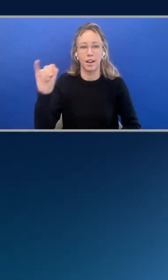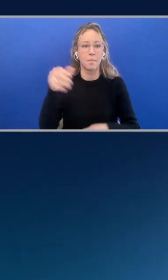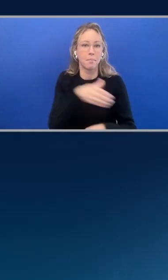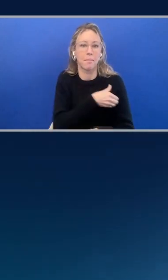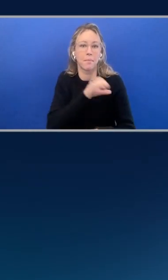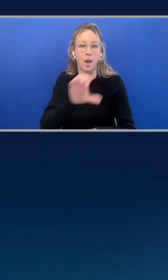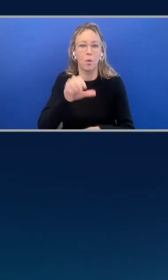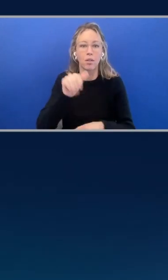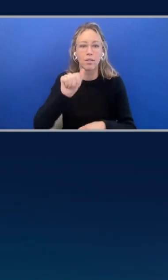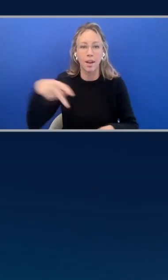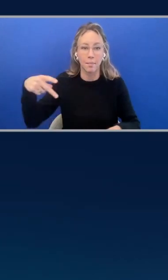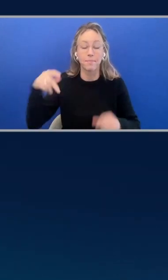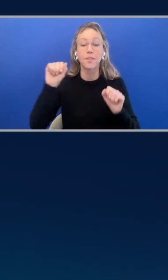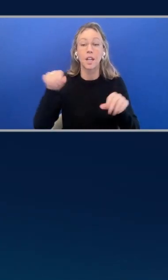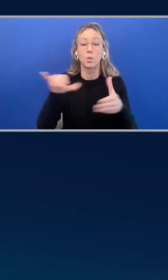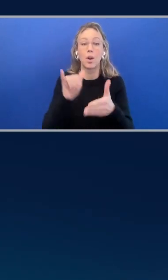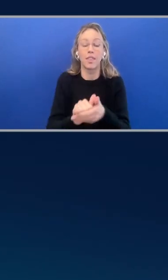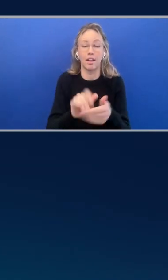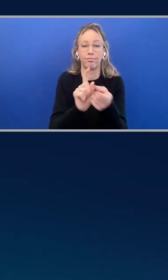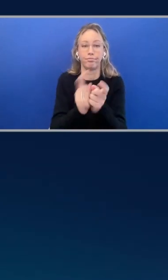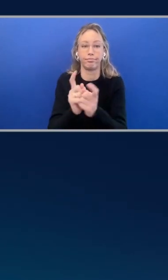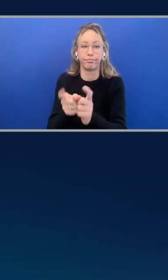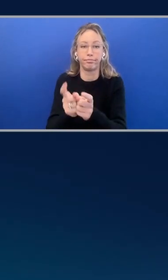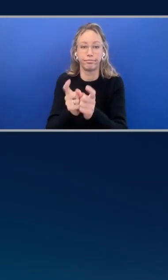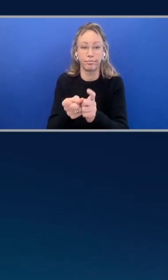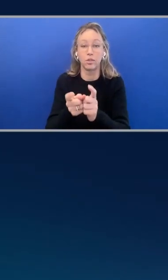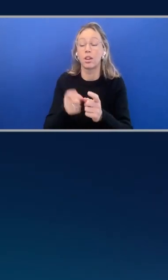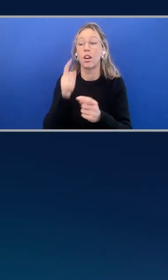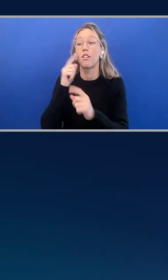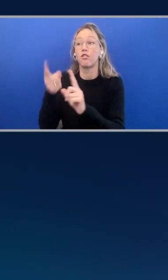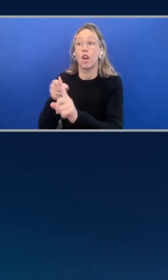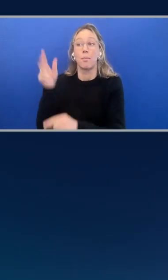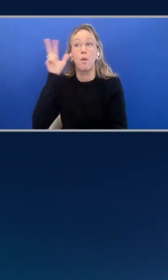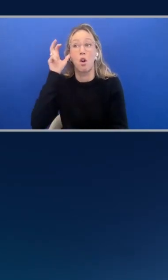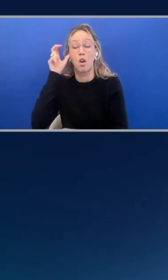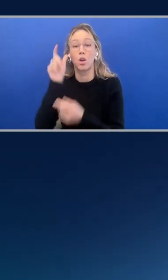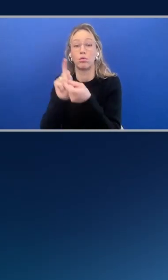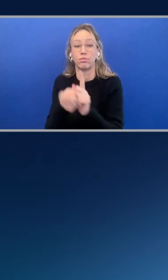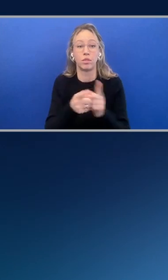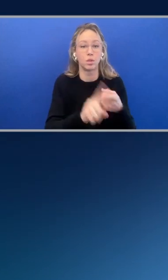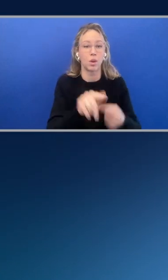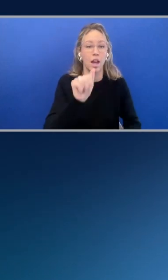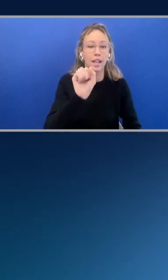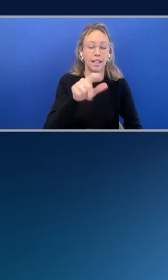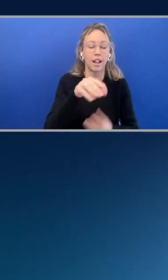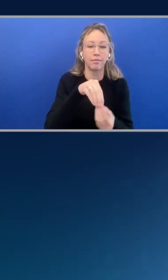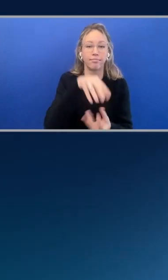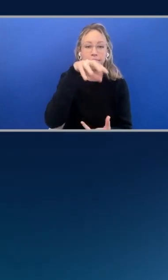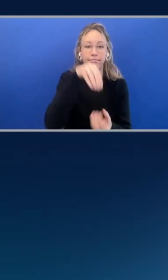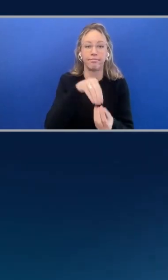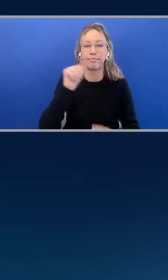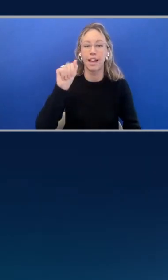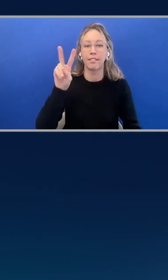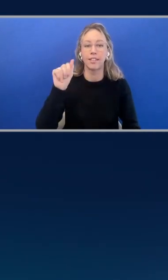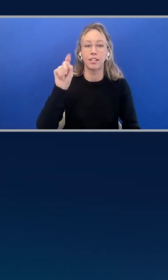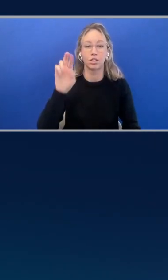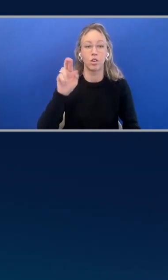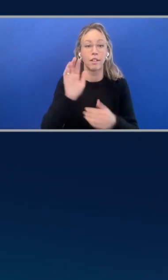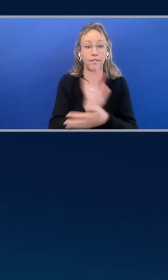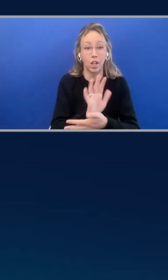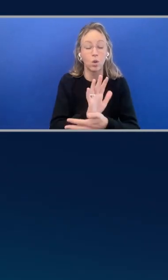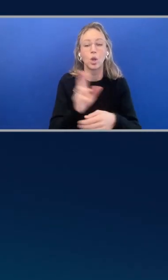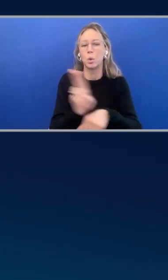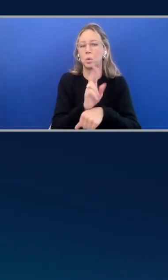do this bi-directional translation. It can take audio, translate that into an ASL avatar video using these multimodal